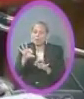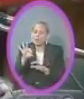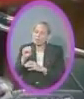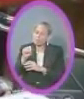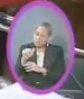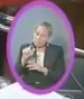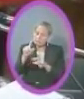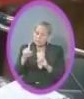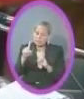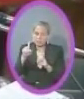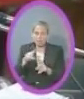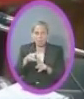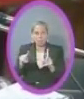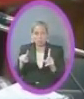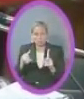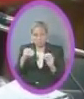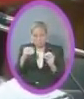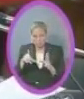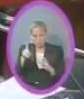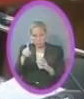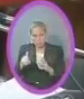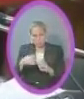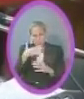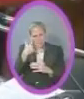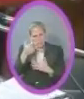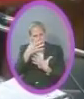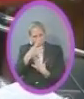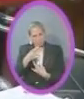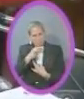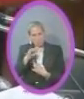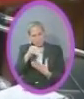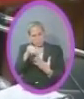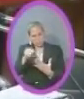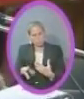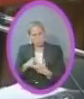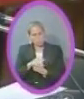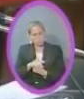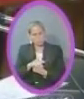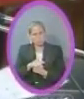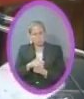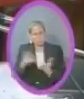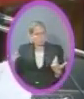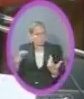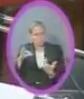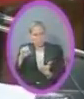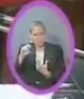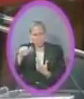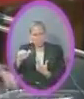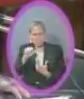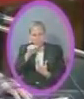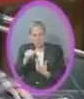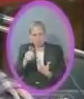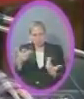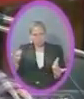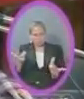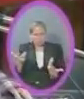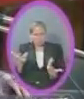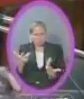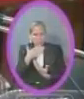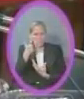testing. But aren't teachers supposed to act in the best interest of their students? What if they believe that FSA testing is not